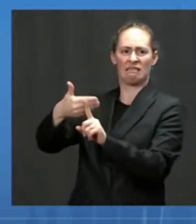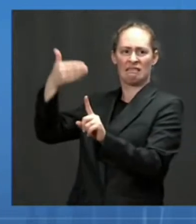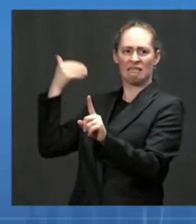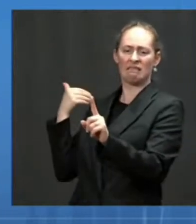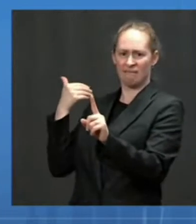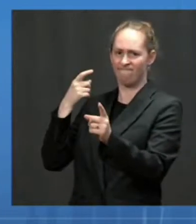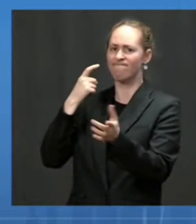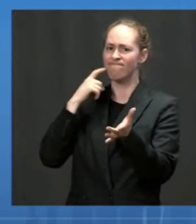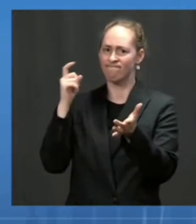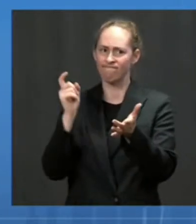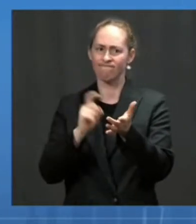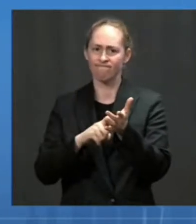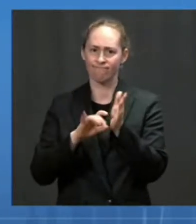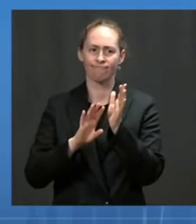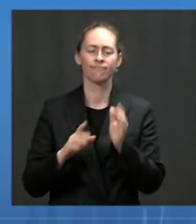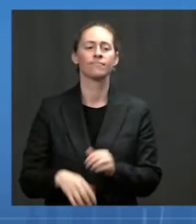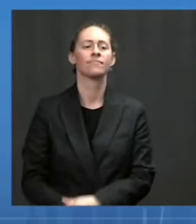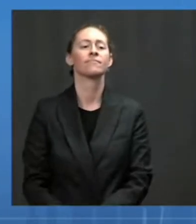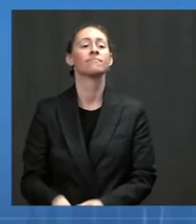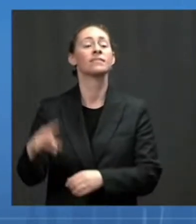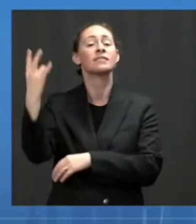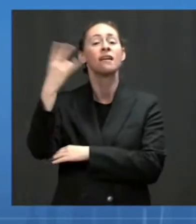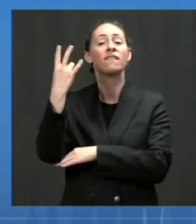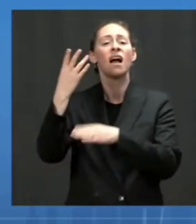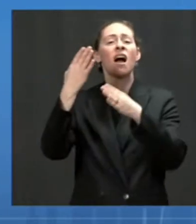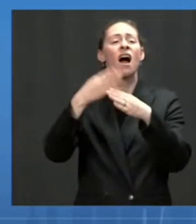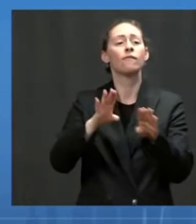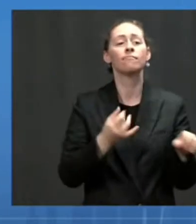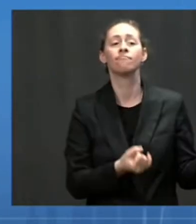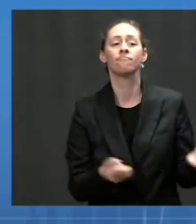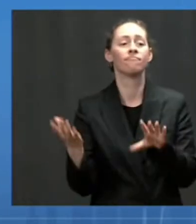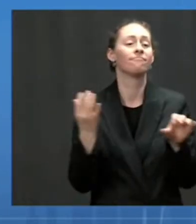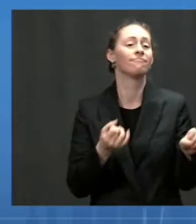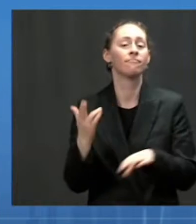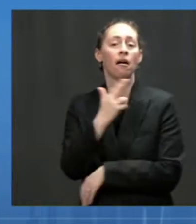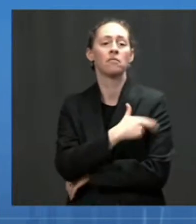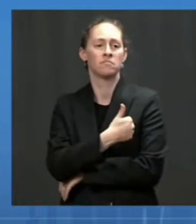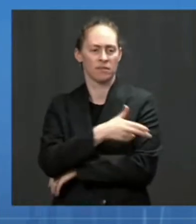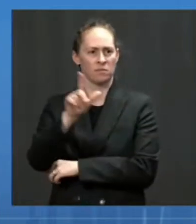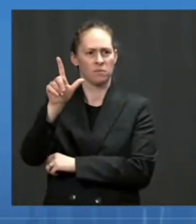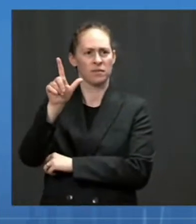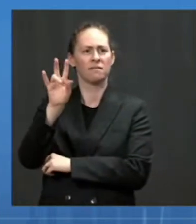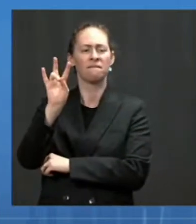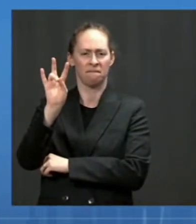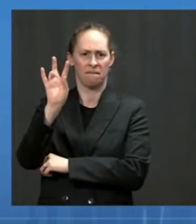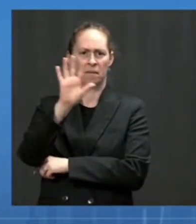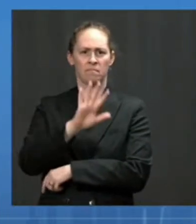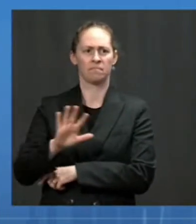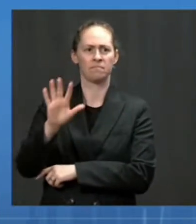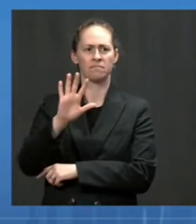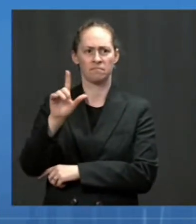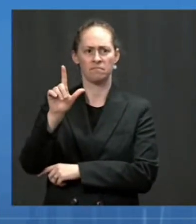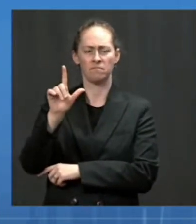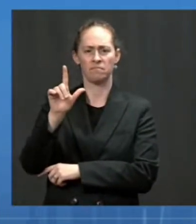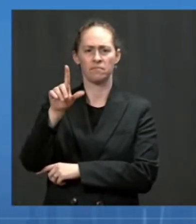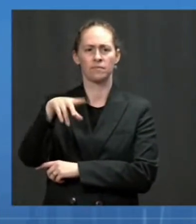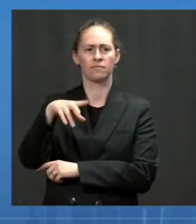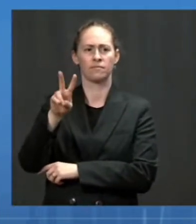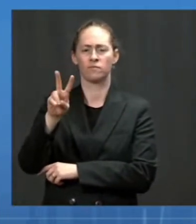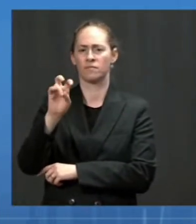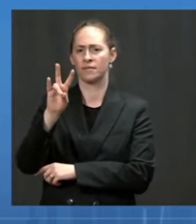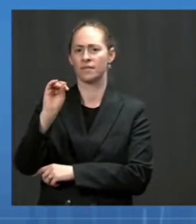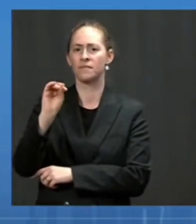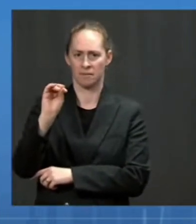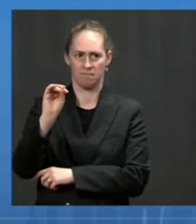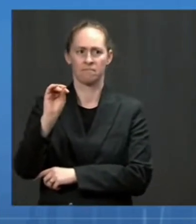7-day average of hospital admissions is about 2,790 per day, an increase of about 36% from the